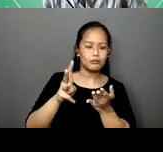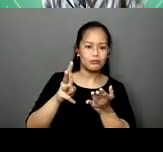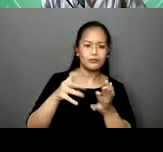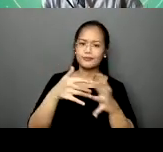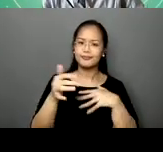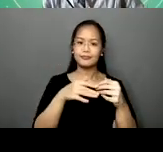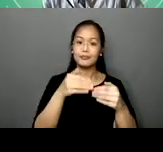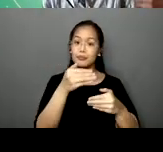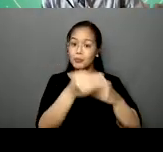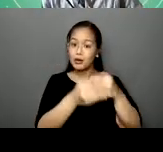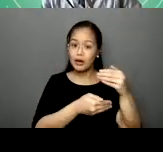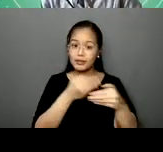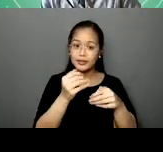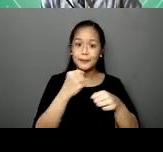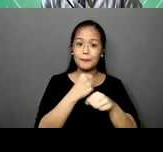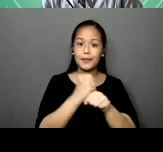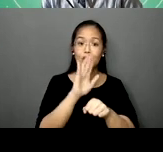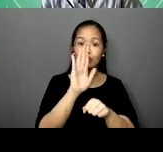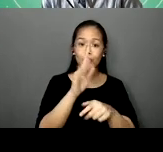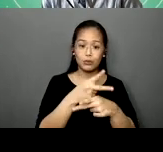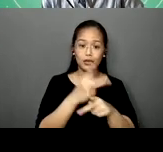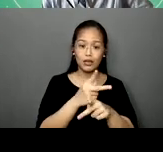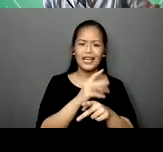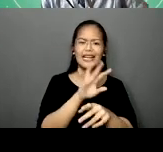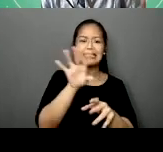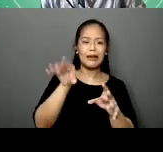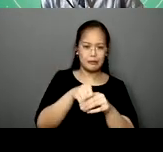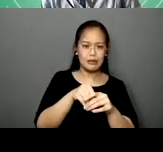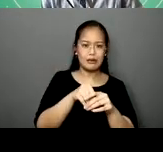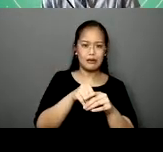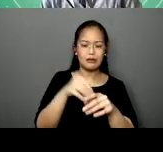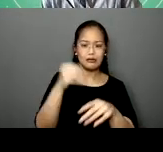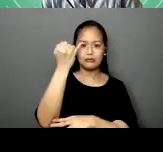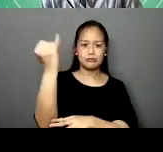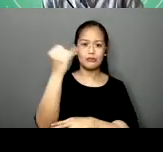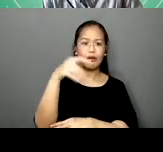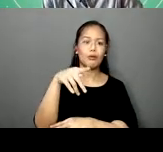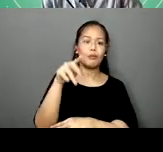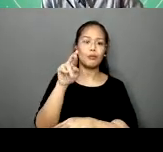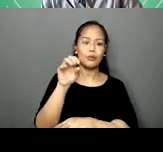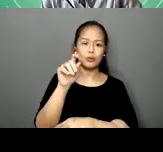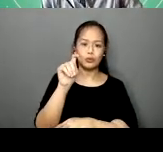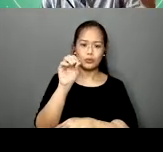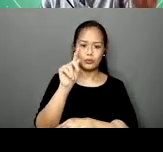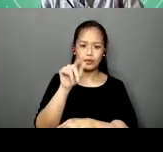things, making your product, is a form of prototyping. And so it's important to see if you can inject sustainability there.